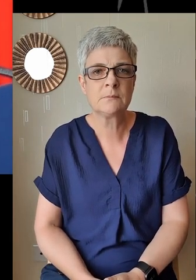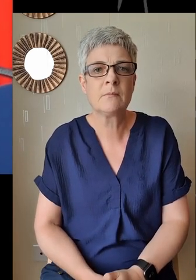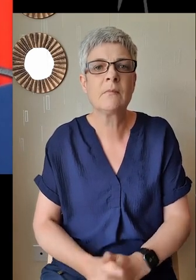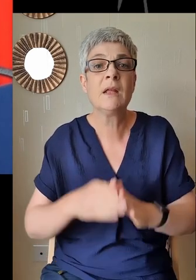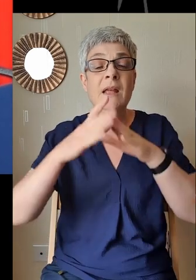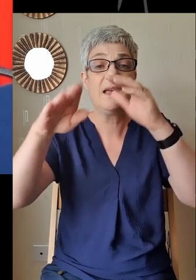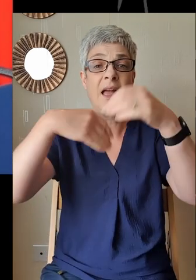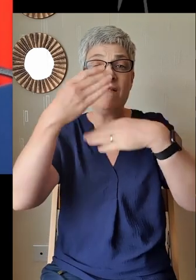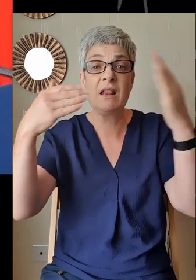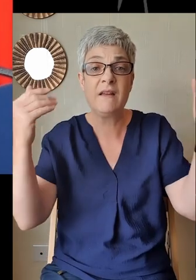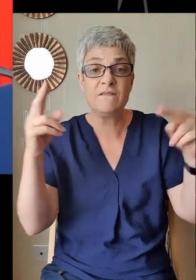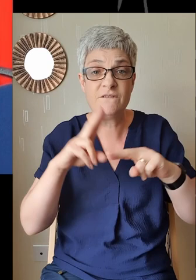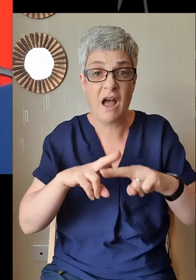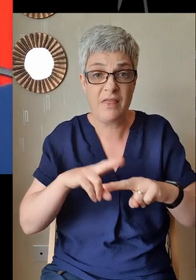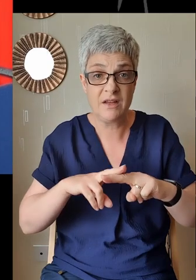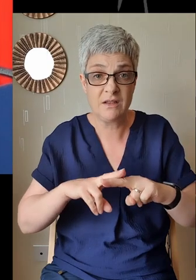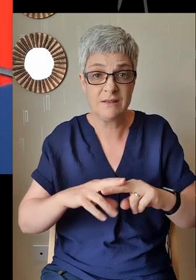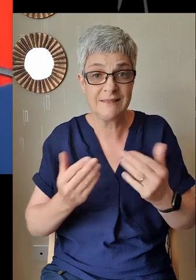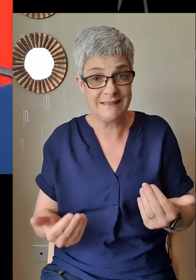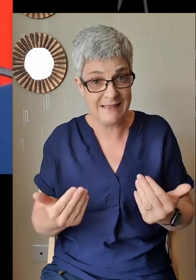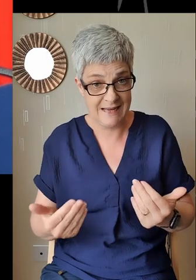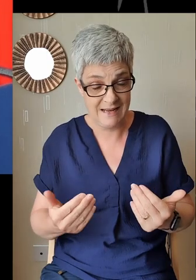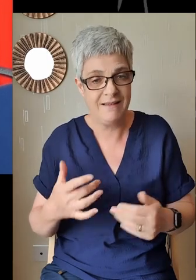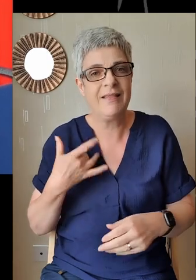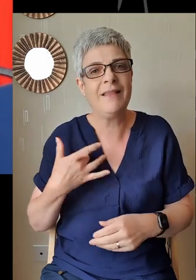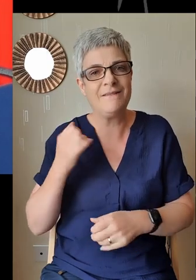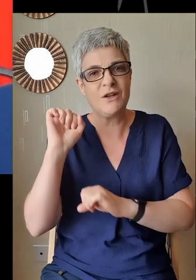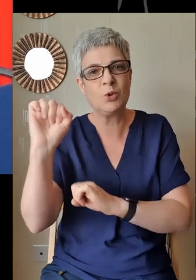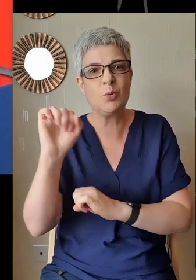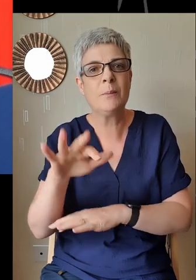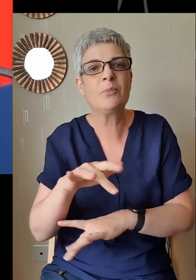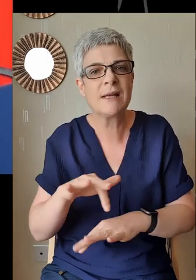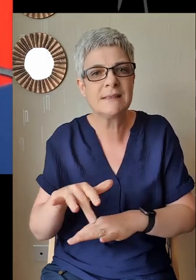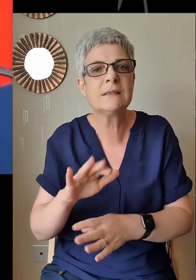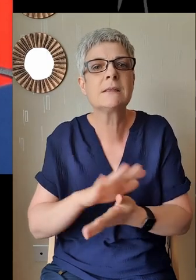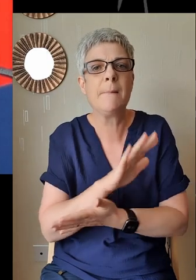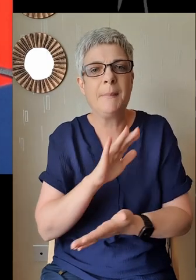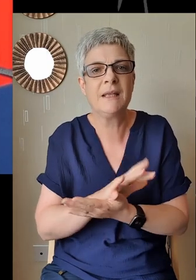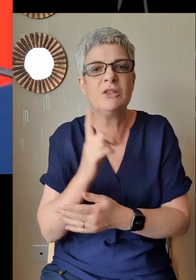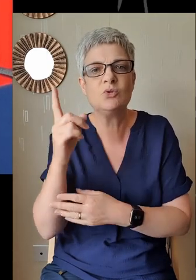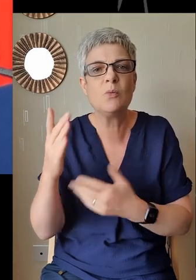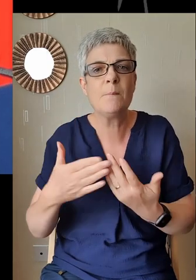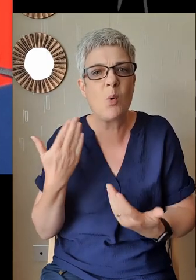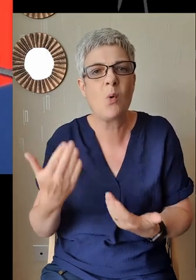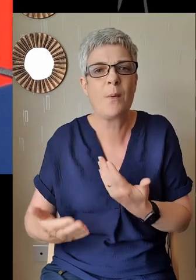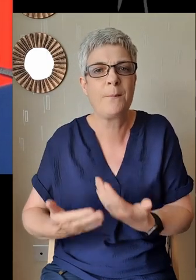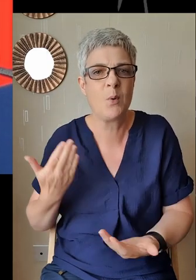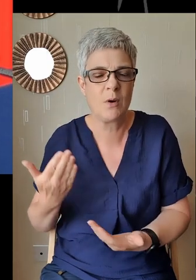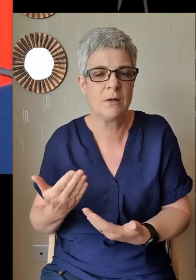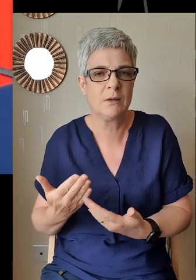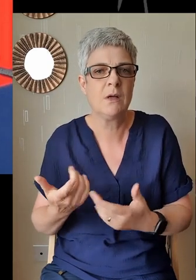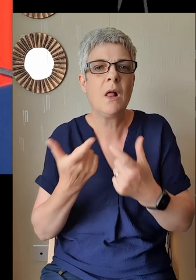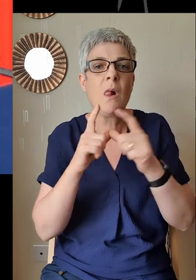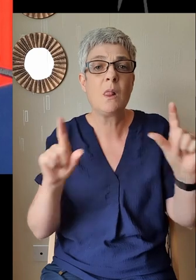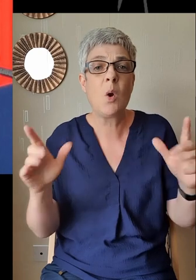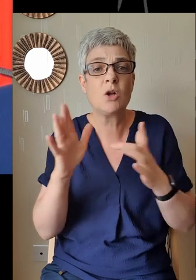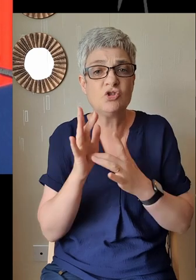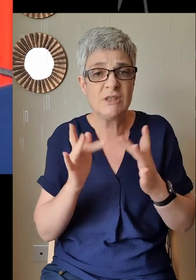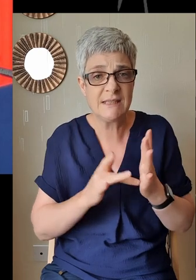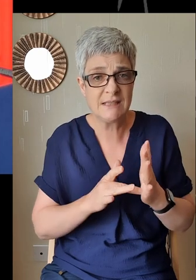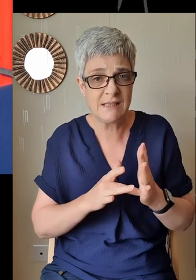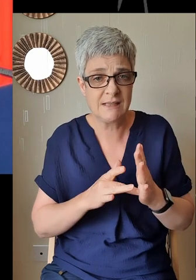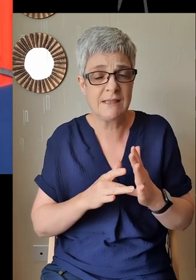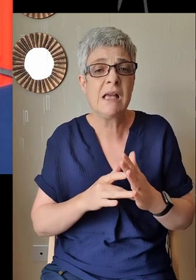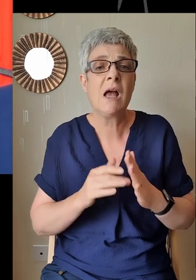Heavenly Father, I pray that this day I may live in your presence and please you more and more. Lord Jesus, I pray